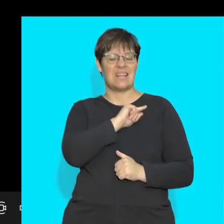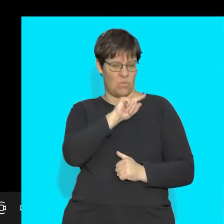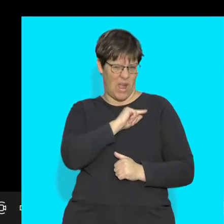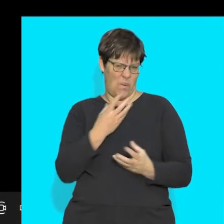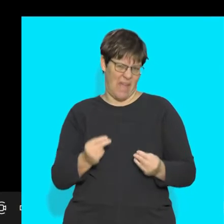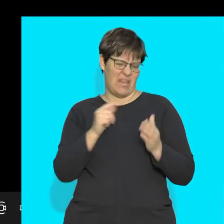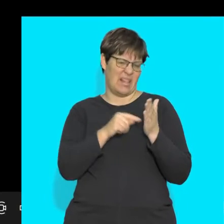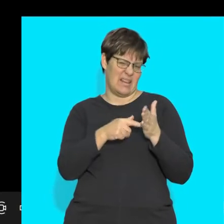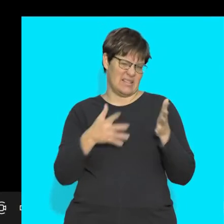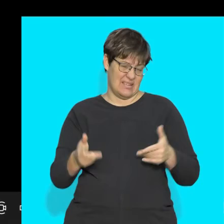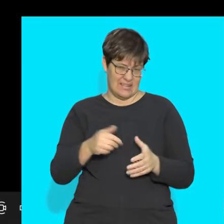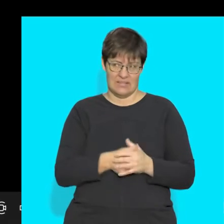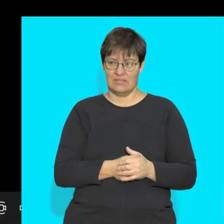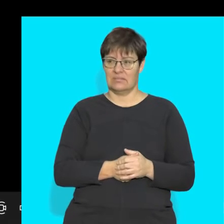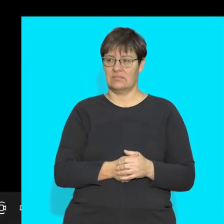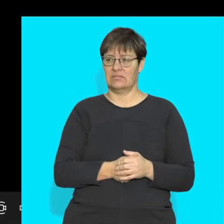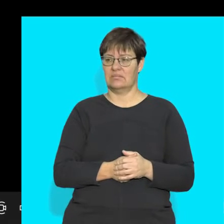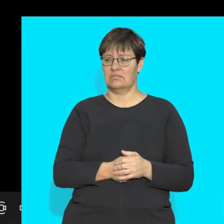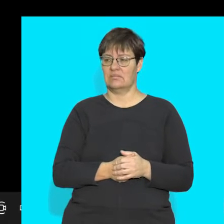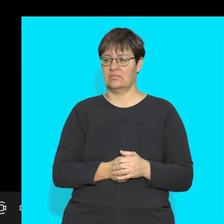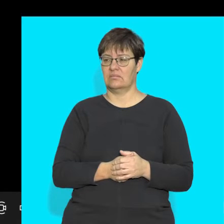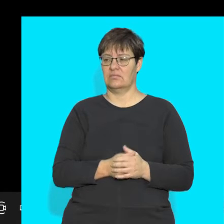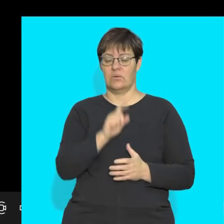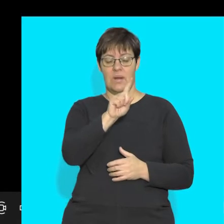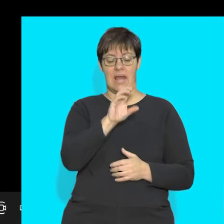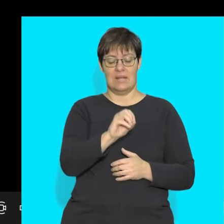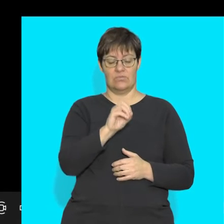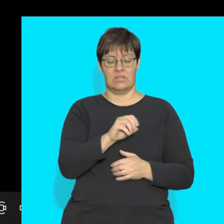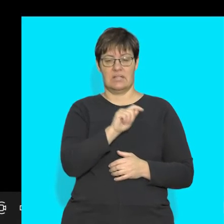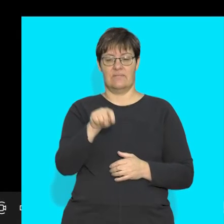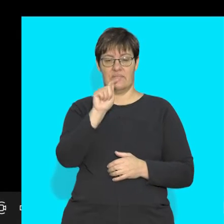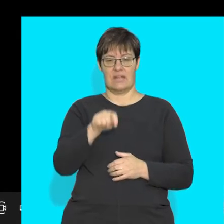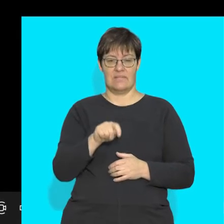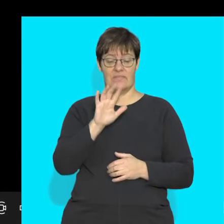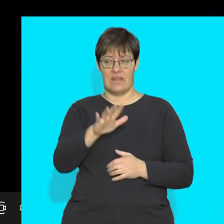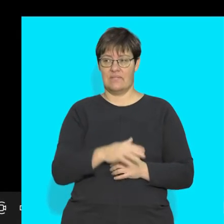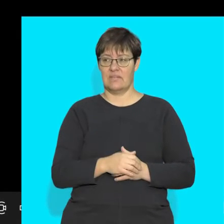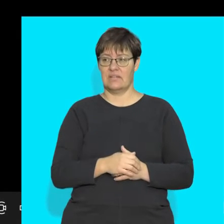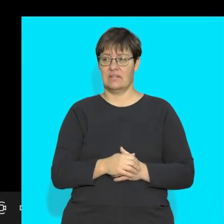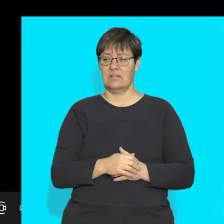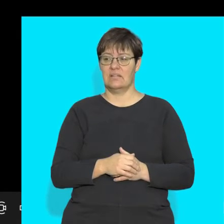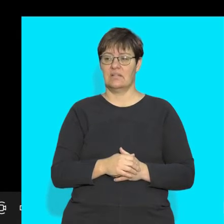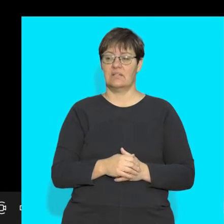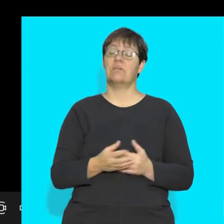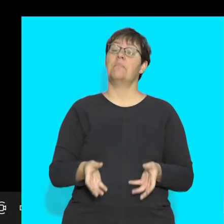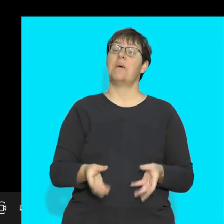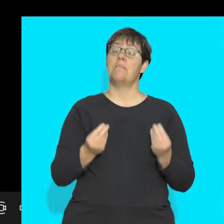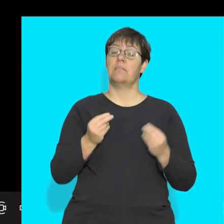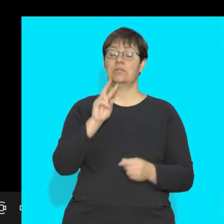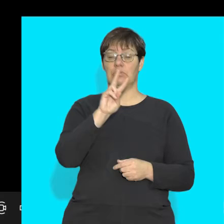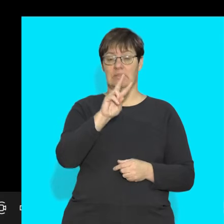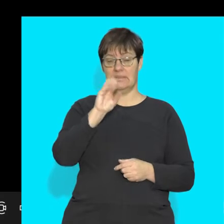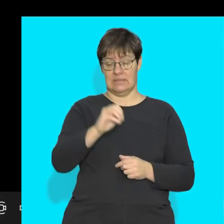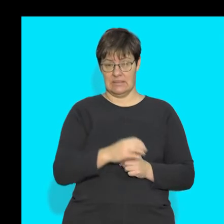why we have them. So, 100 divided by 5, and we